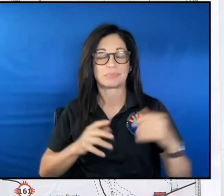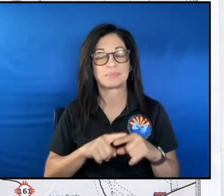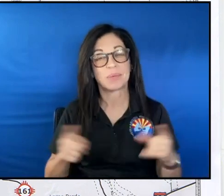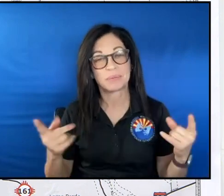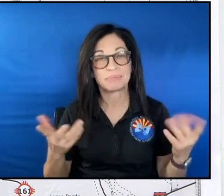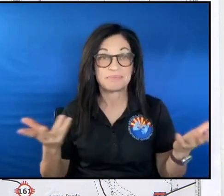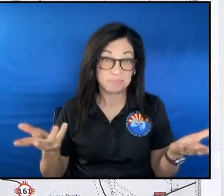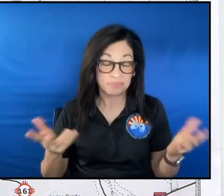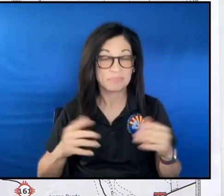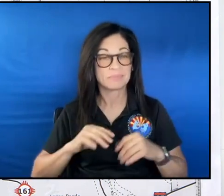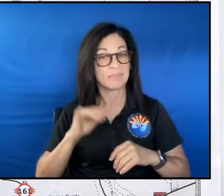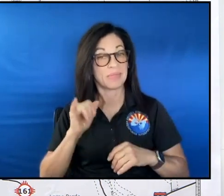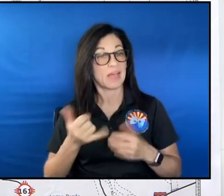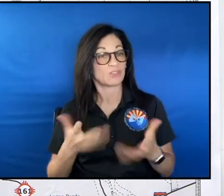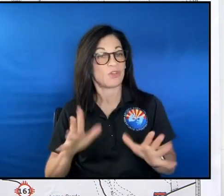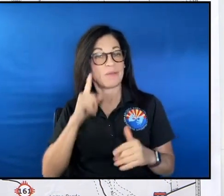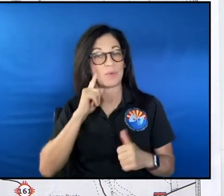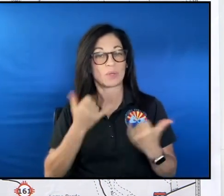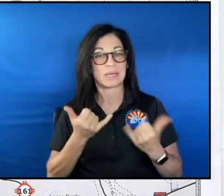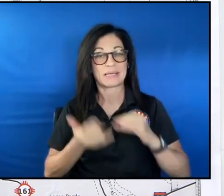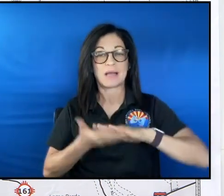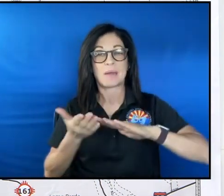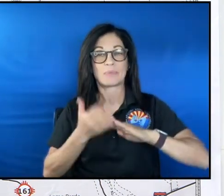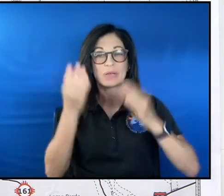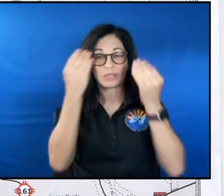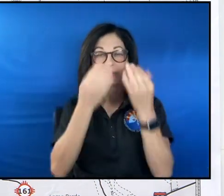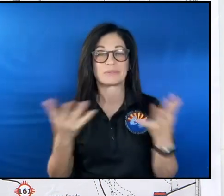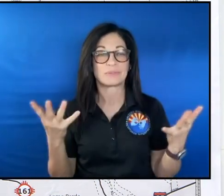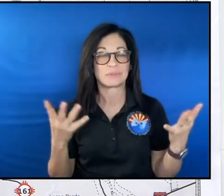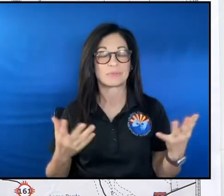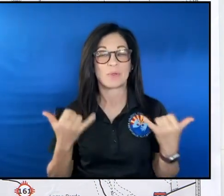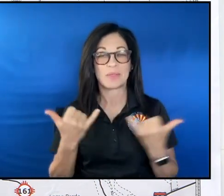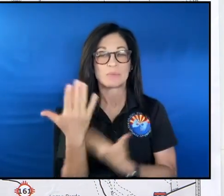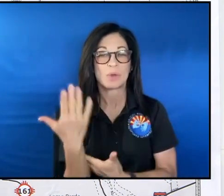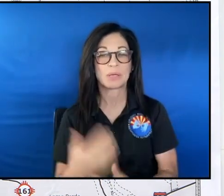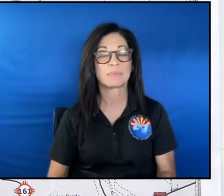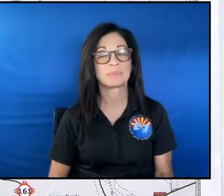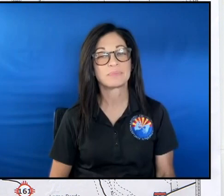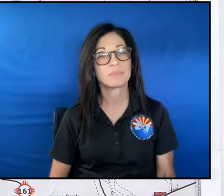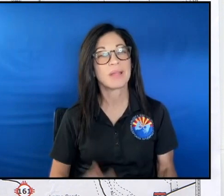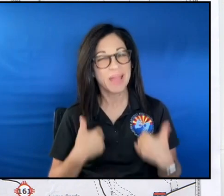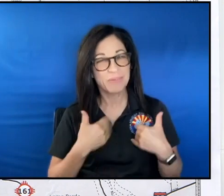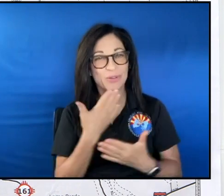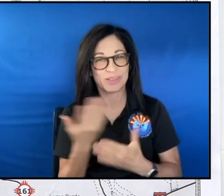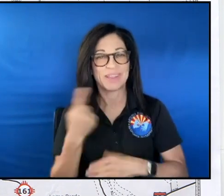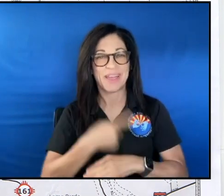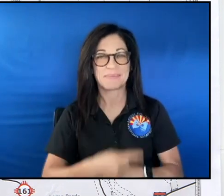that's it for the operational briefing for this morning, and have a good day.